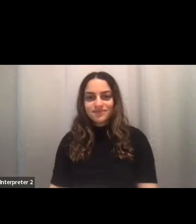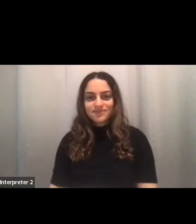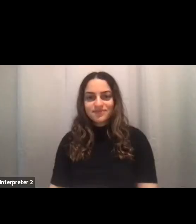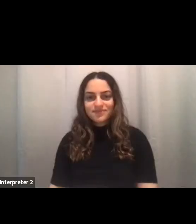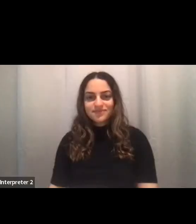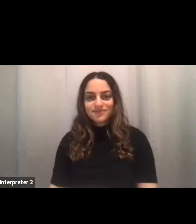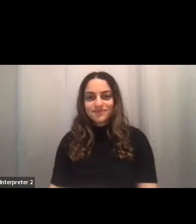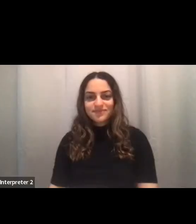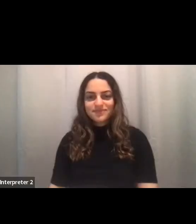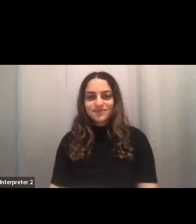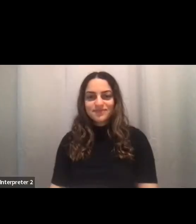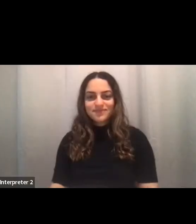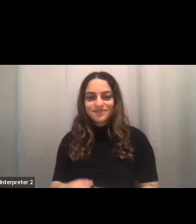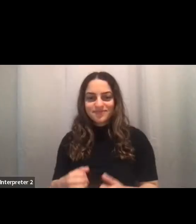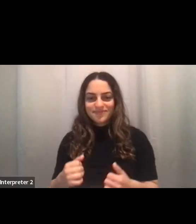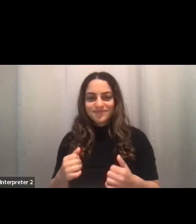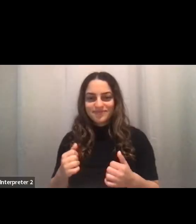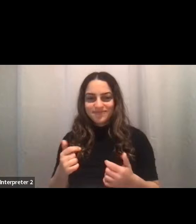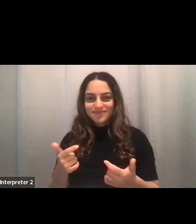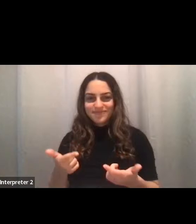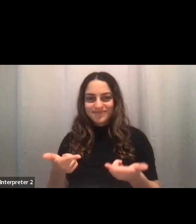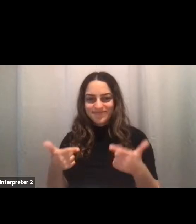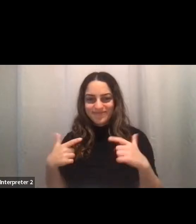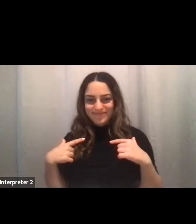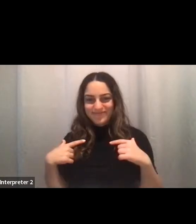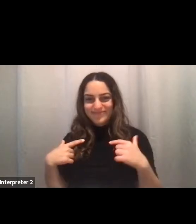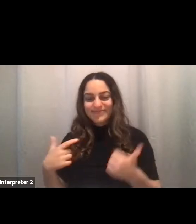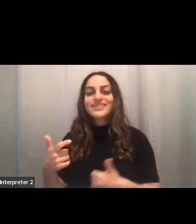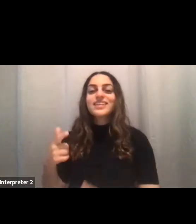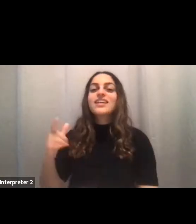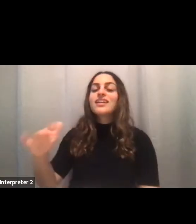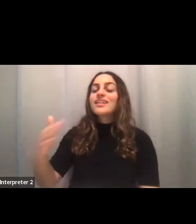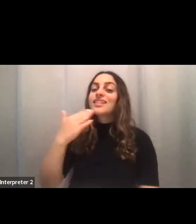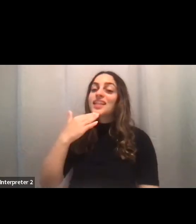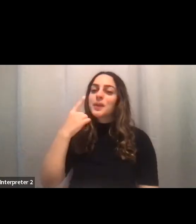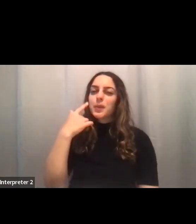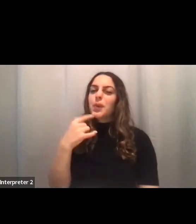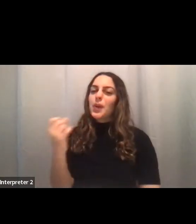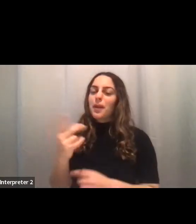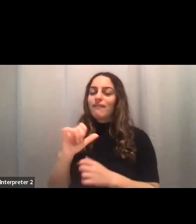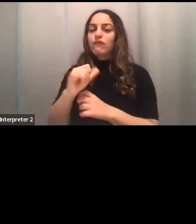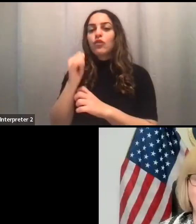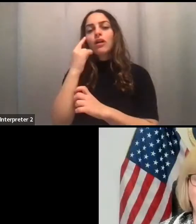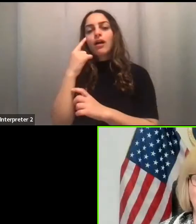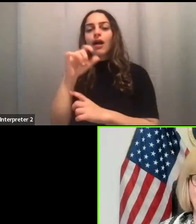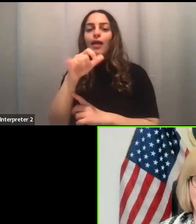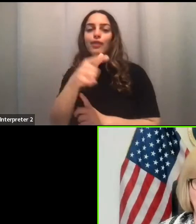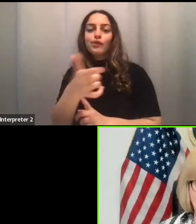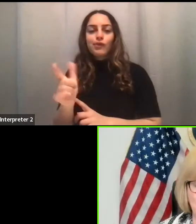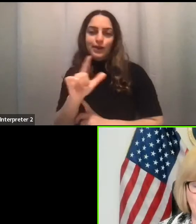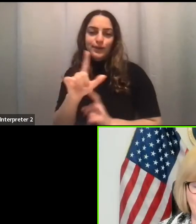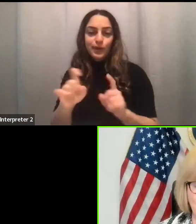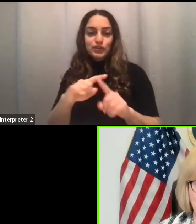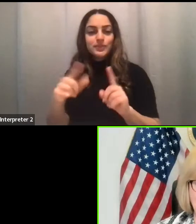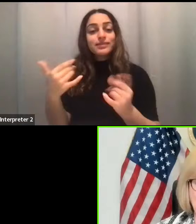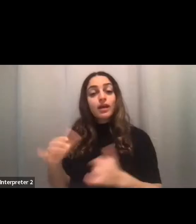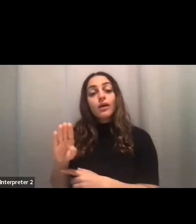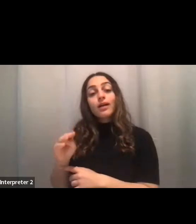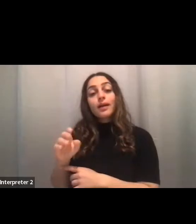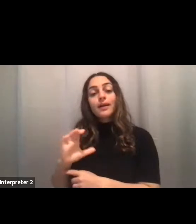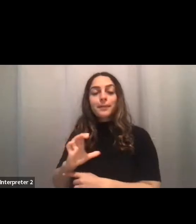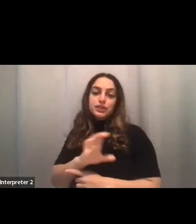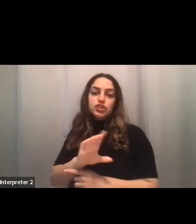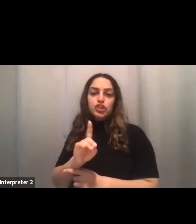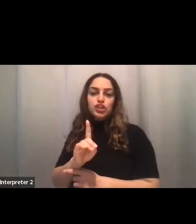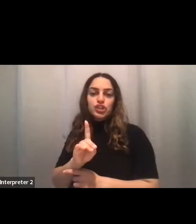you and we will we'll come back for a another round of questions um let's go to commissioner dillon thank you um mr